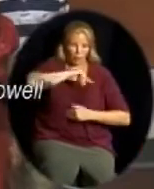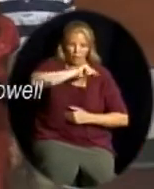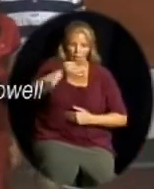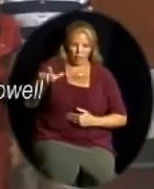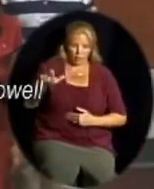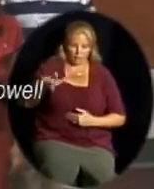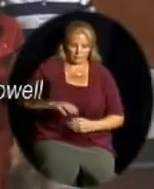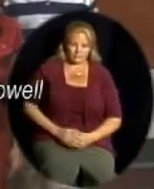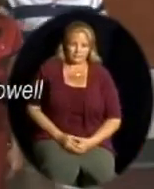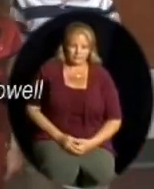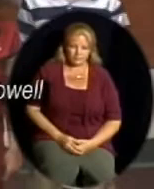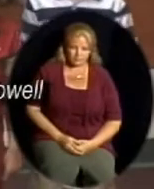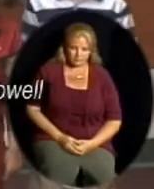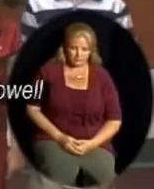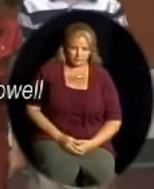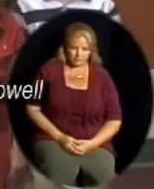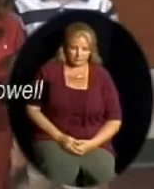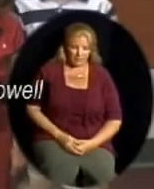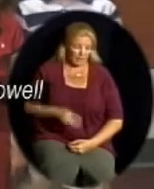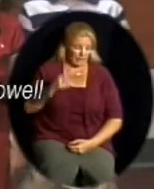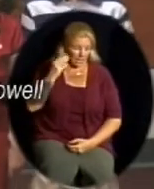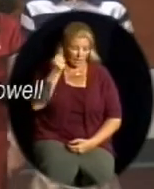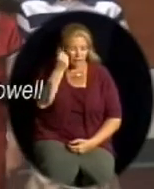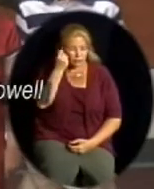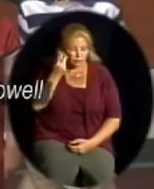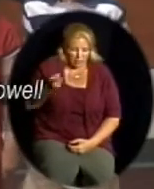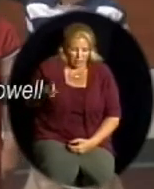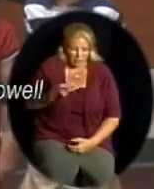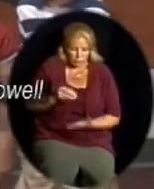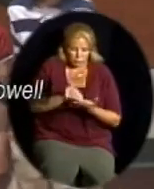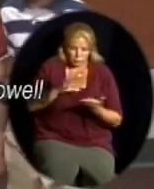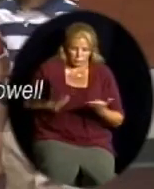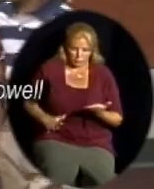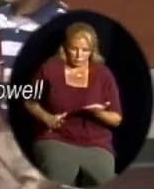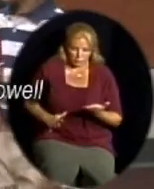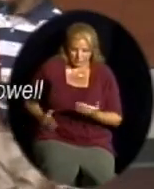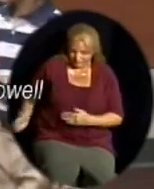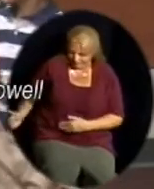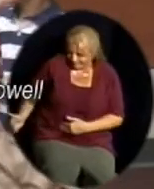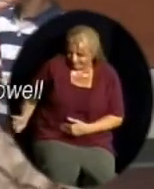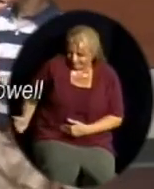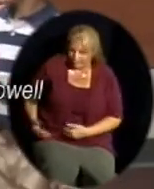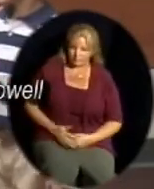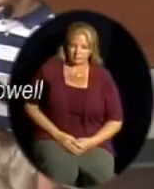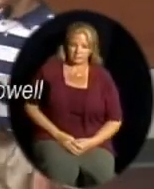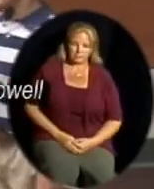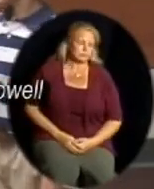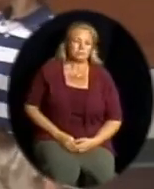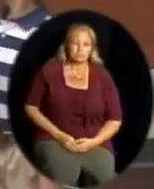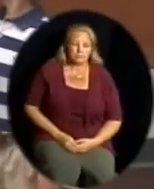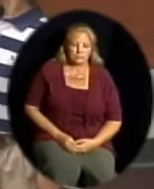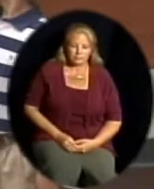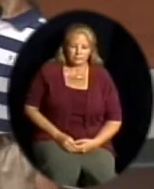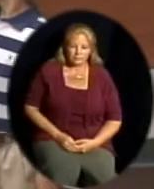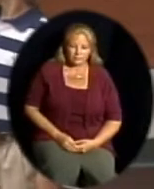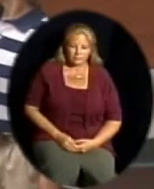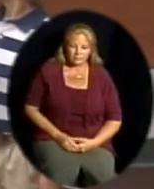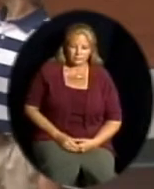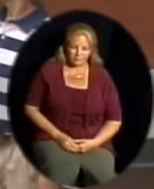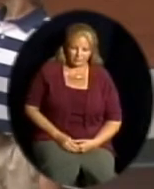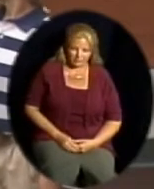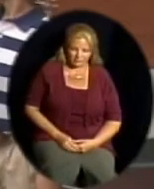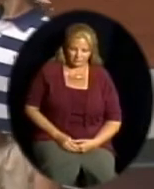first of all, I'd like to say about these two students, if you can come in a little closer to me so I can look at my notes at the same time and be close